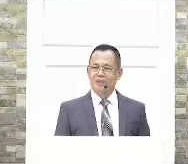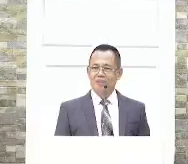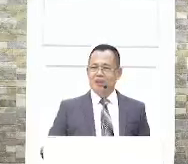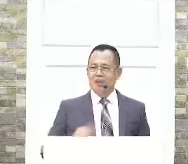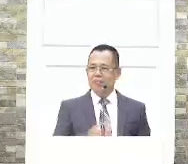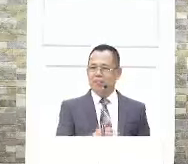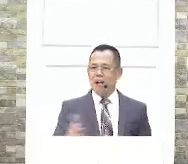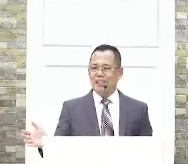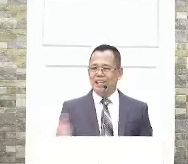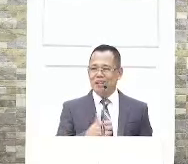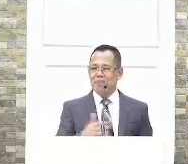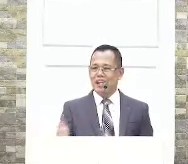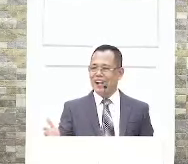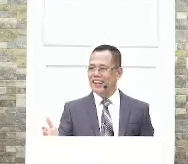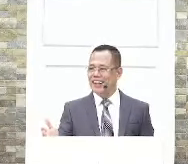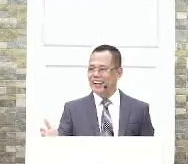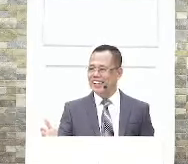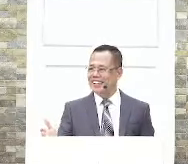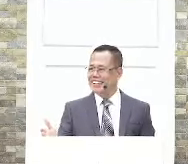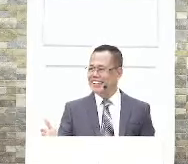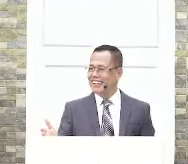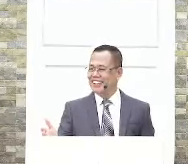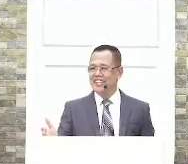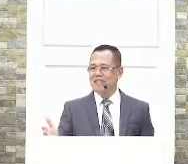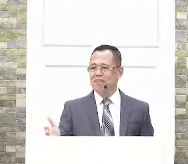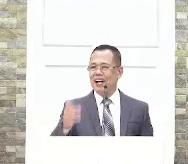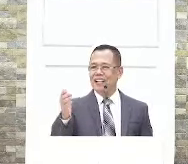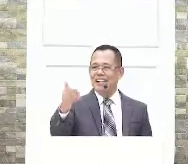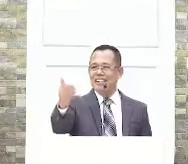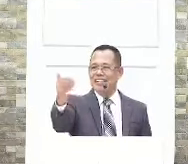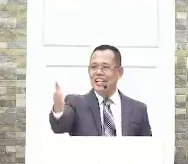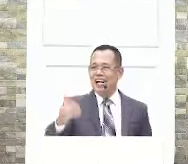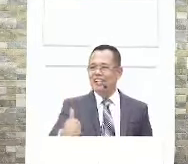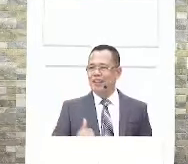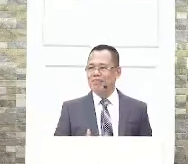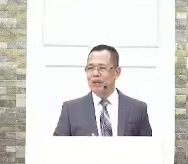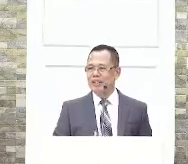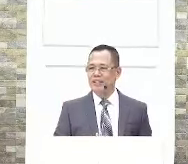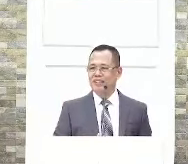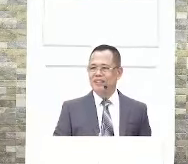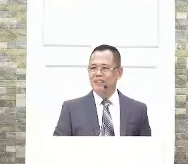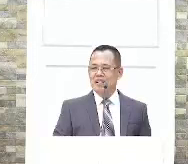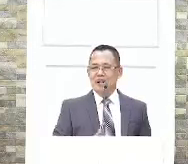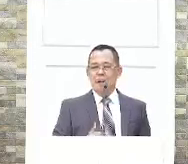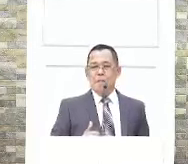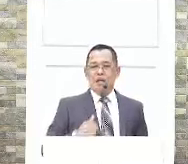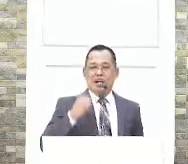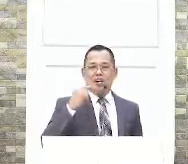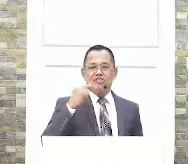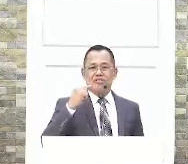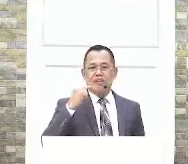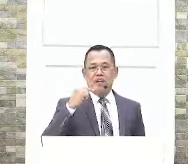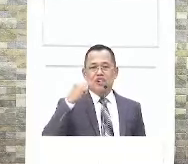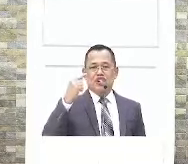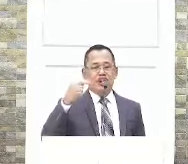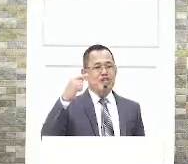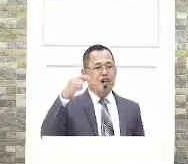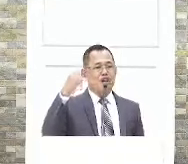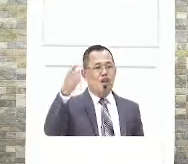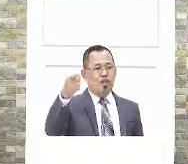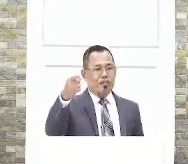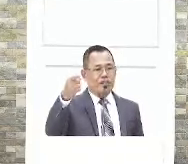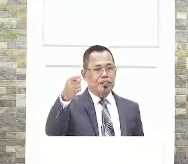but Bakit natin pinag-aaralan Bakit natin ina-adapt because the church